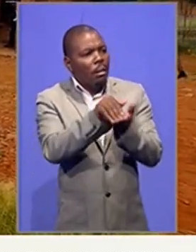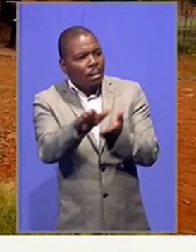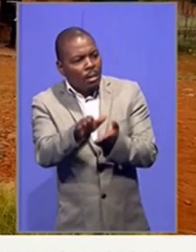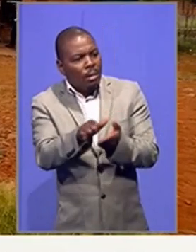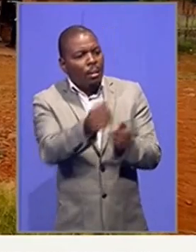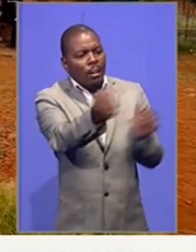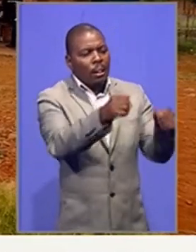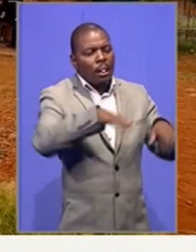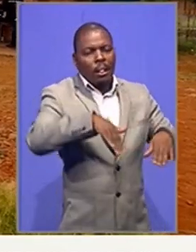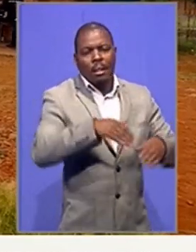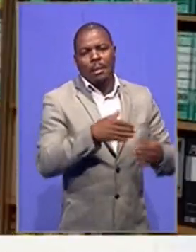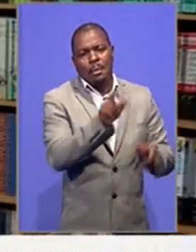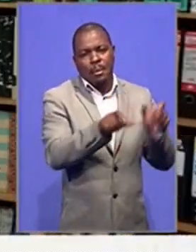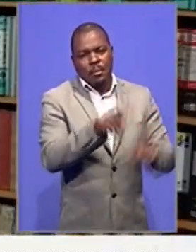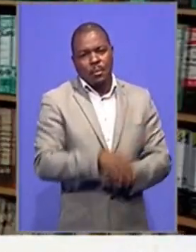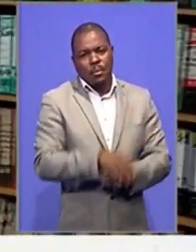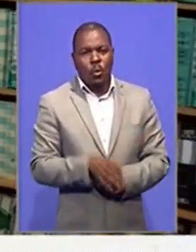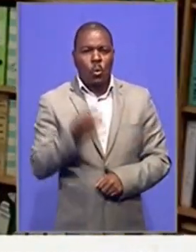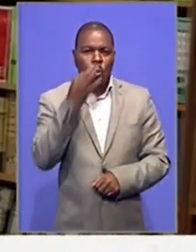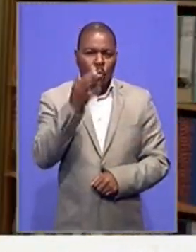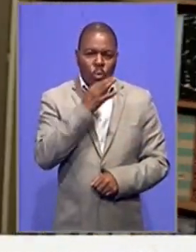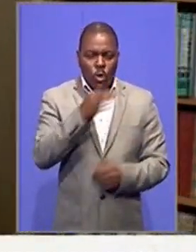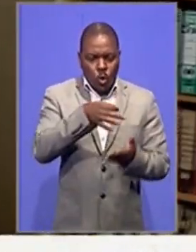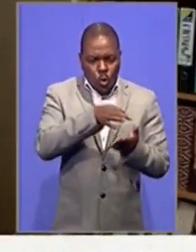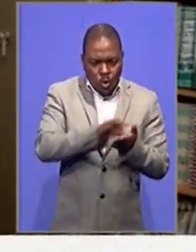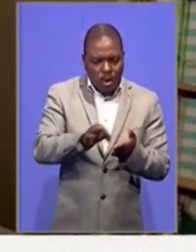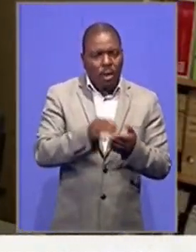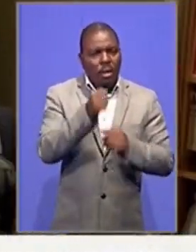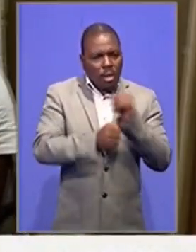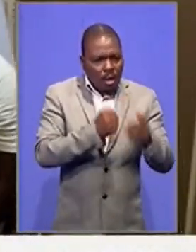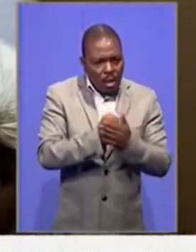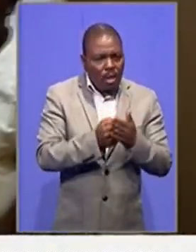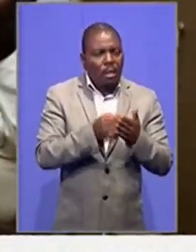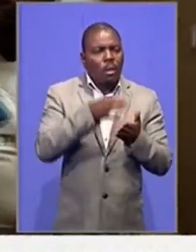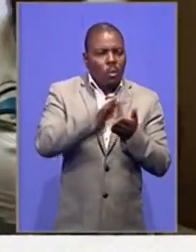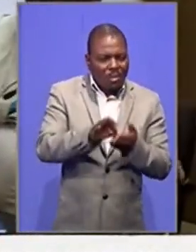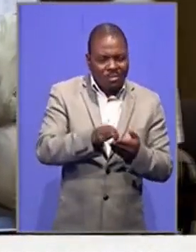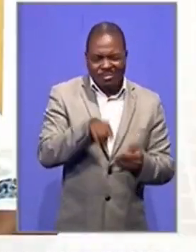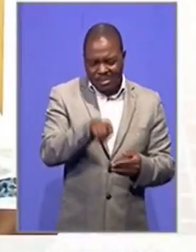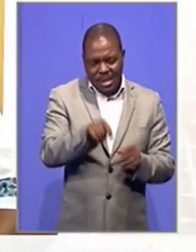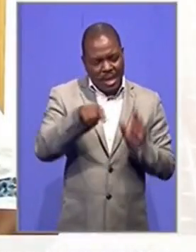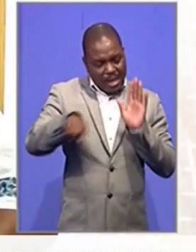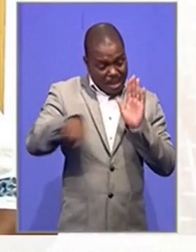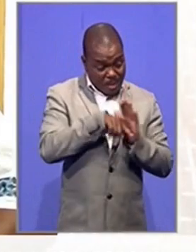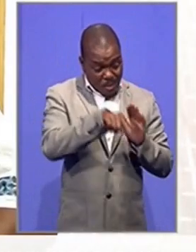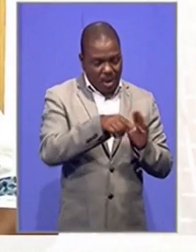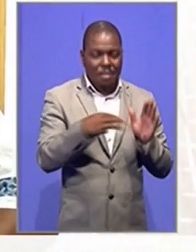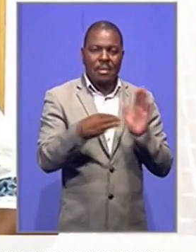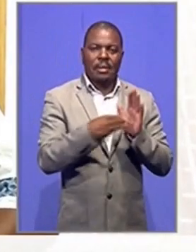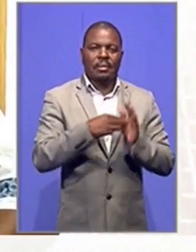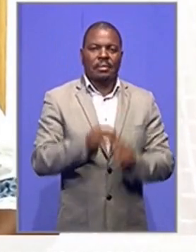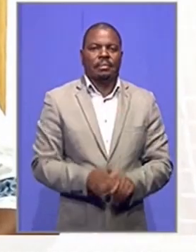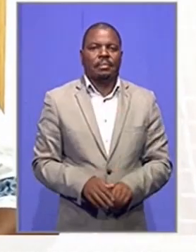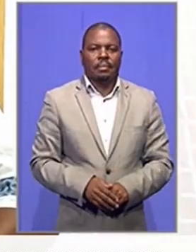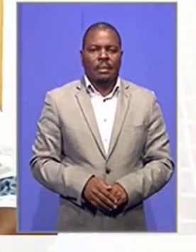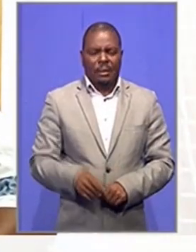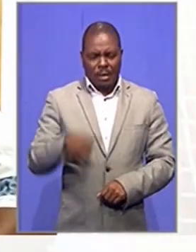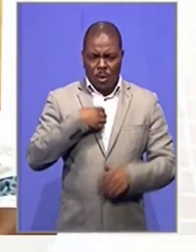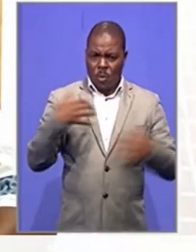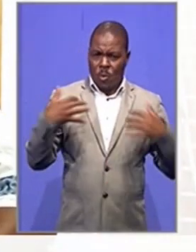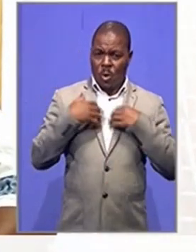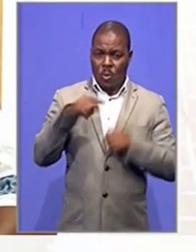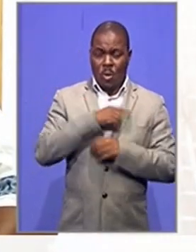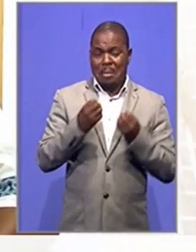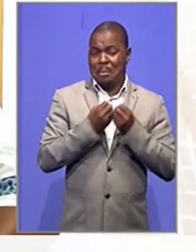O re go fedišwa ga dikontraka tša barutiši ba ngwaga ka ngwaga go ama gampe dipoelo tša mphato wa marematlou. E be tlo ba e thušitše ka baka la gore re na le bana ba